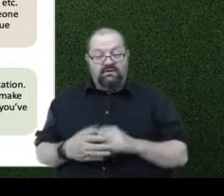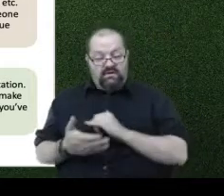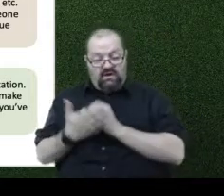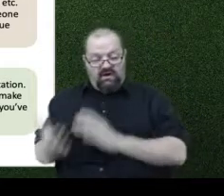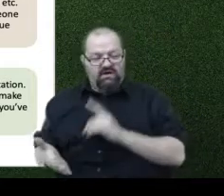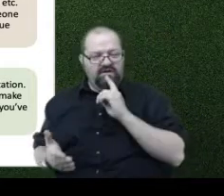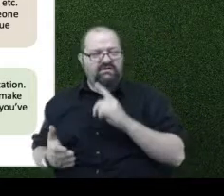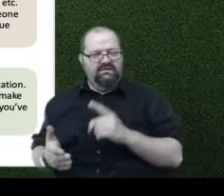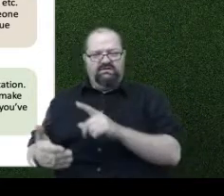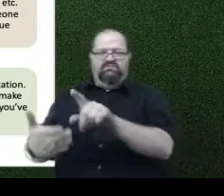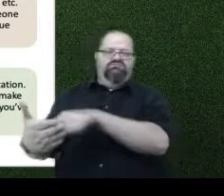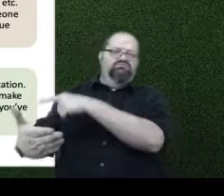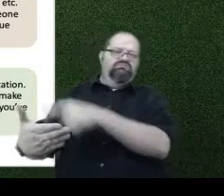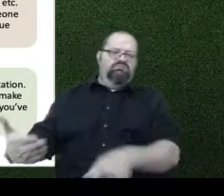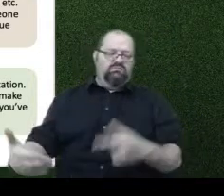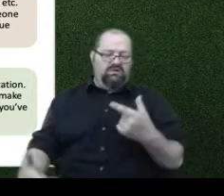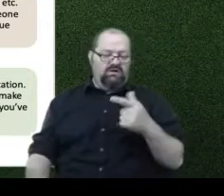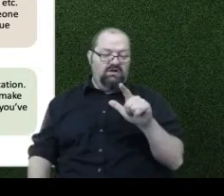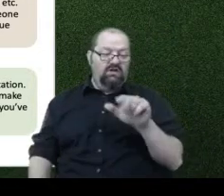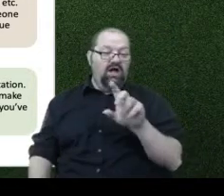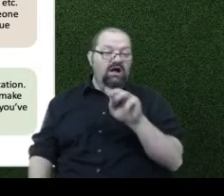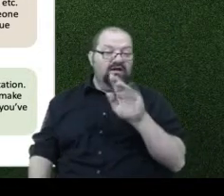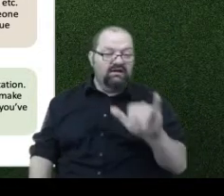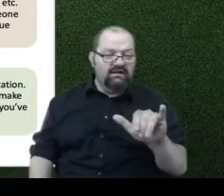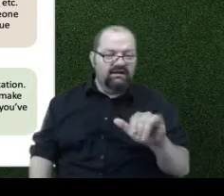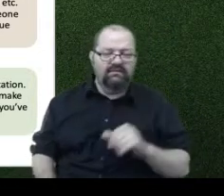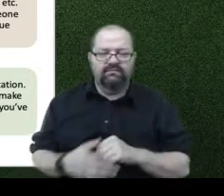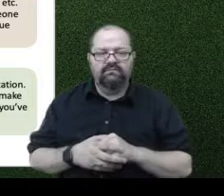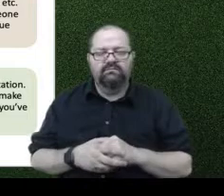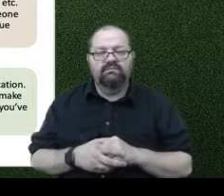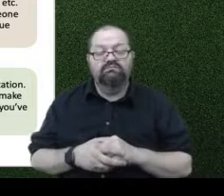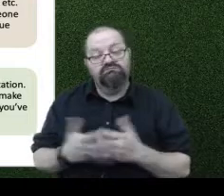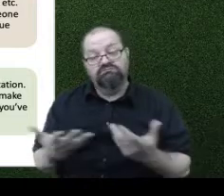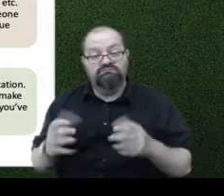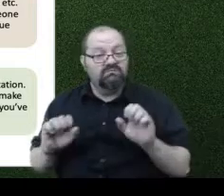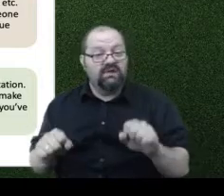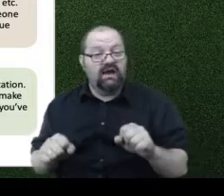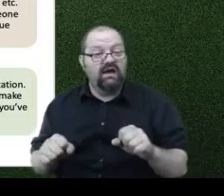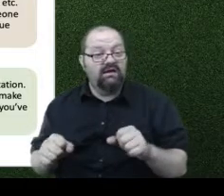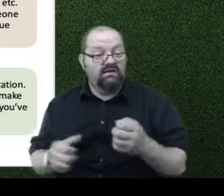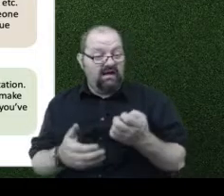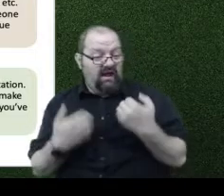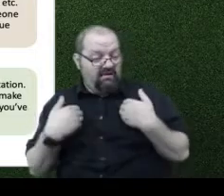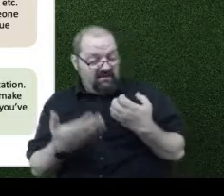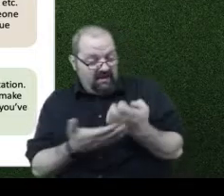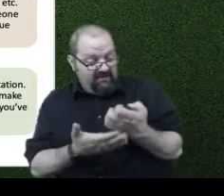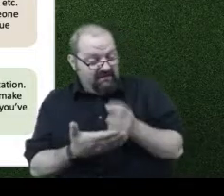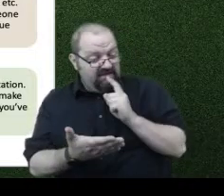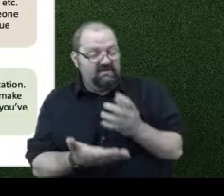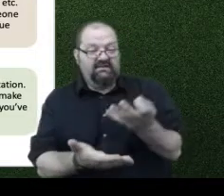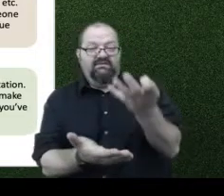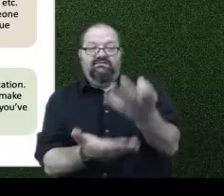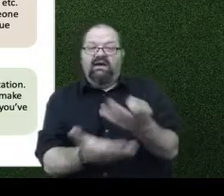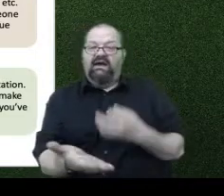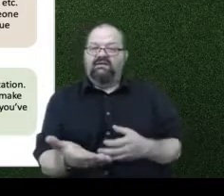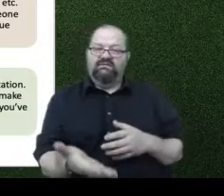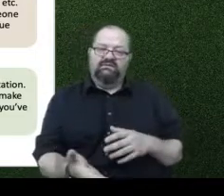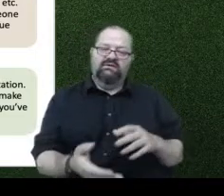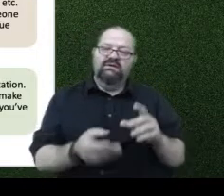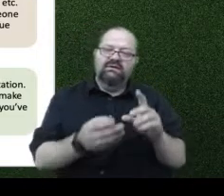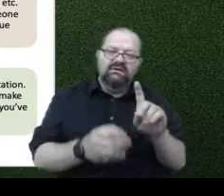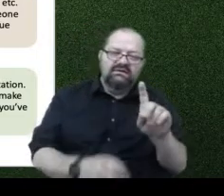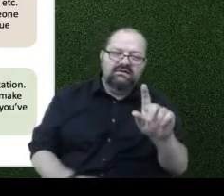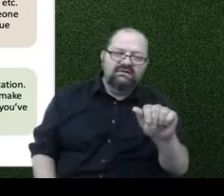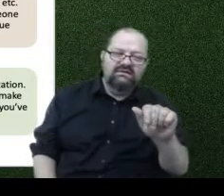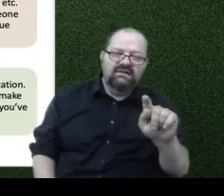painting. That's a claim. The evidence could be factual information like data or statistics, summary of a